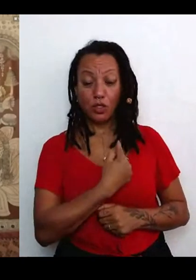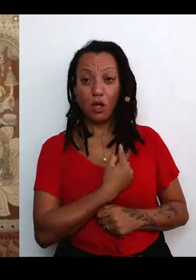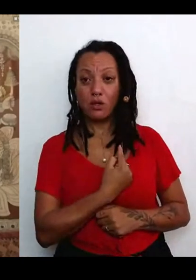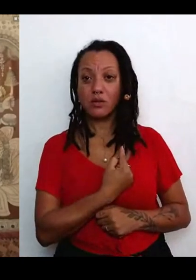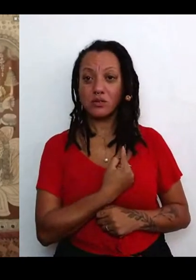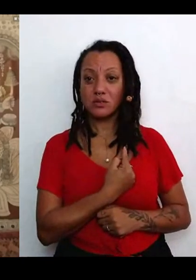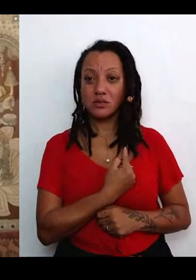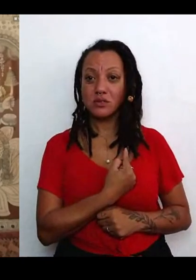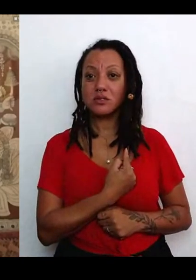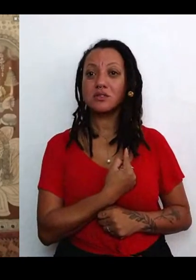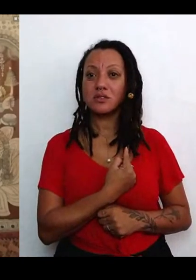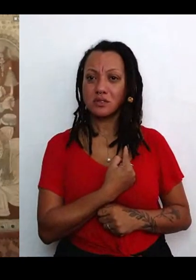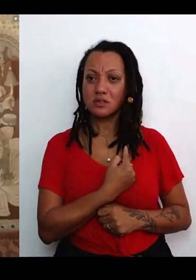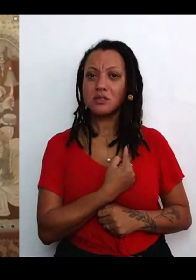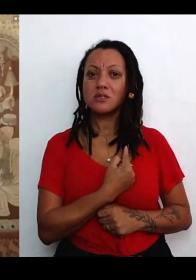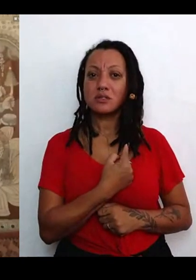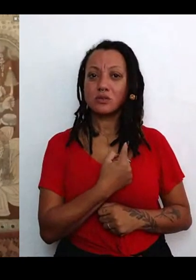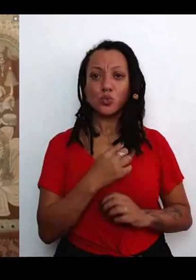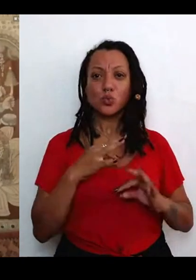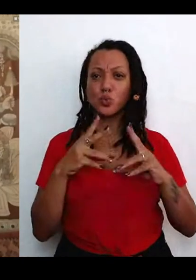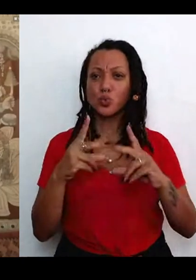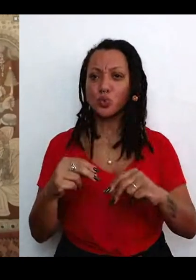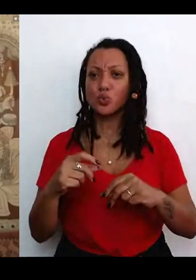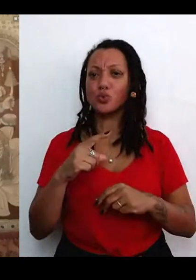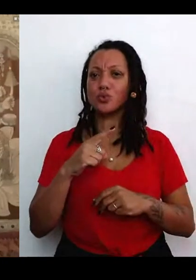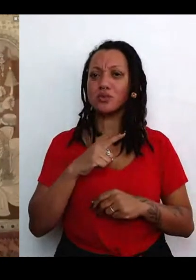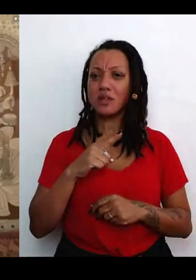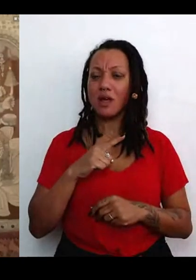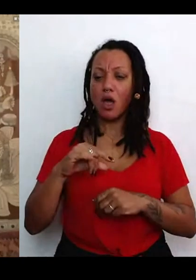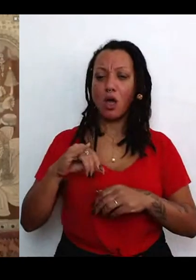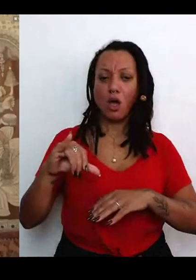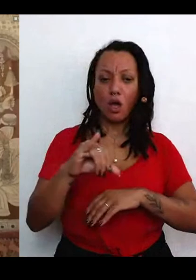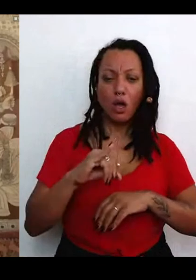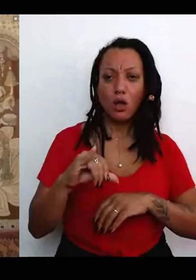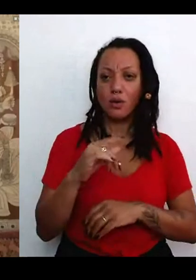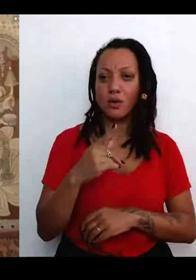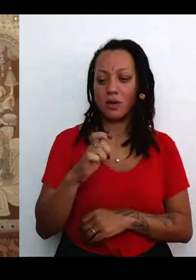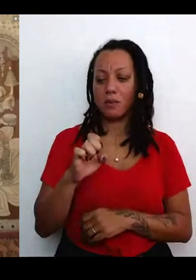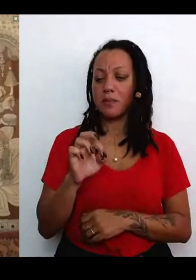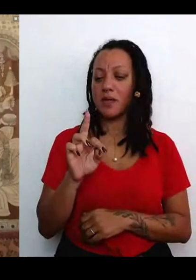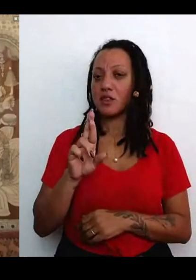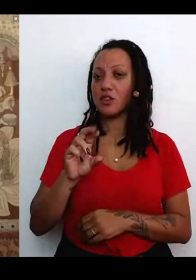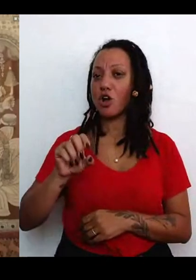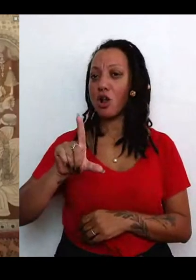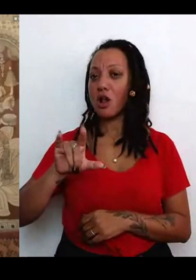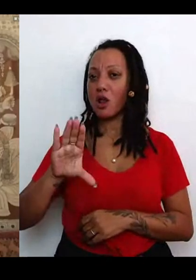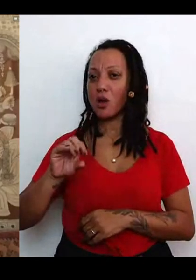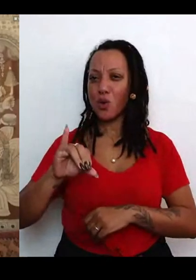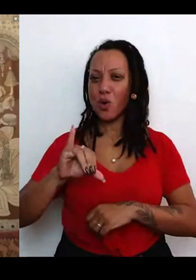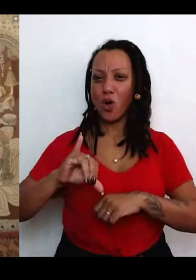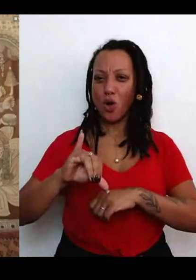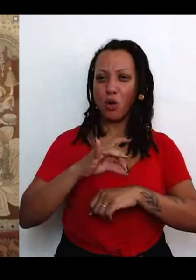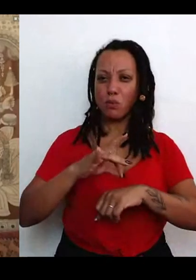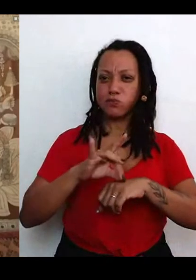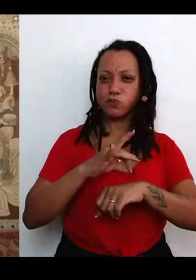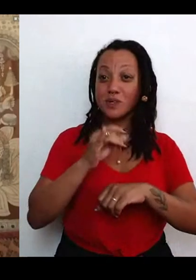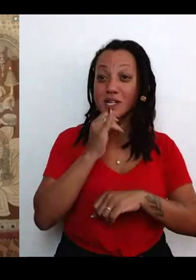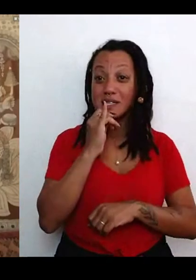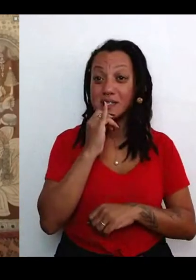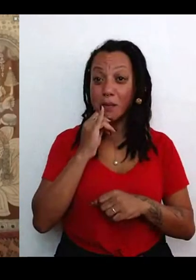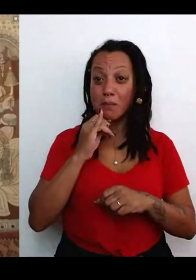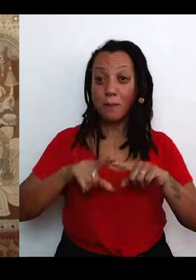at the bottles of Coca-Cola and Athena really you know most of the material really is either the